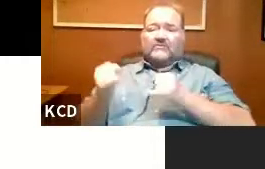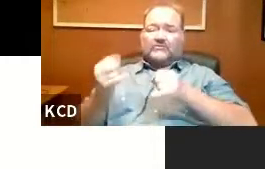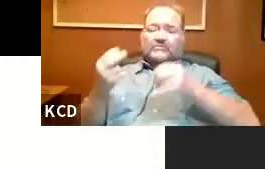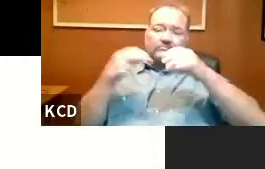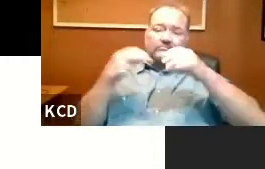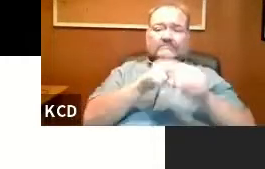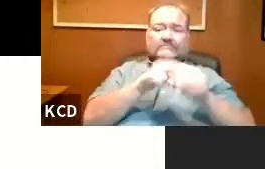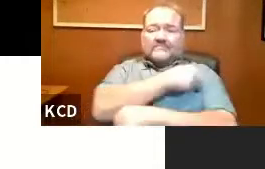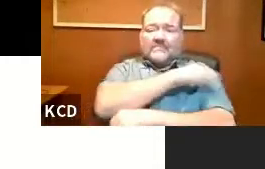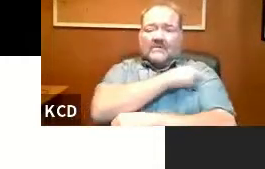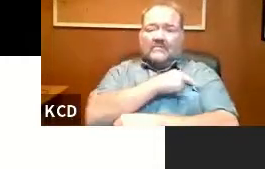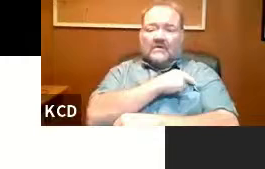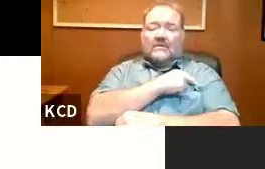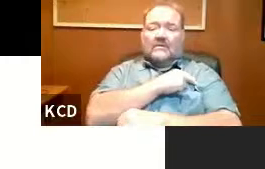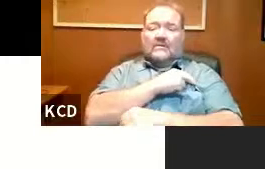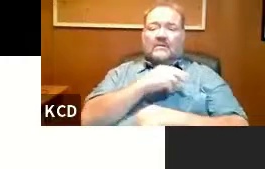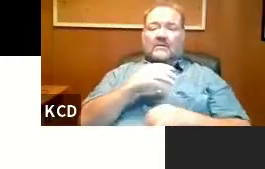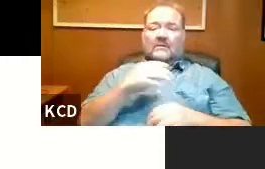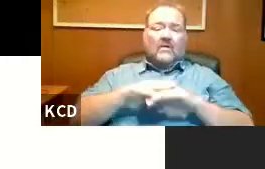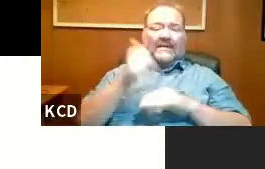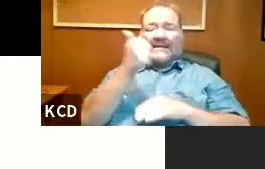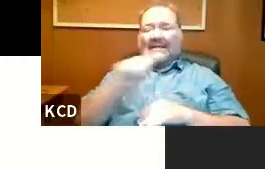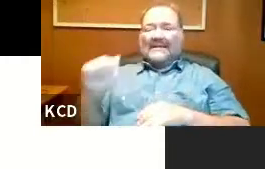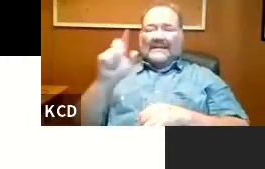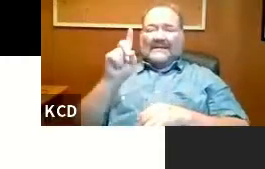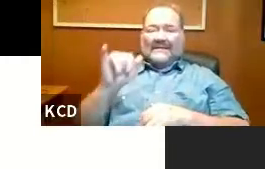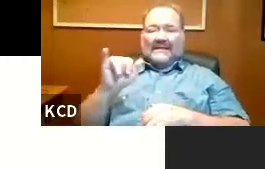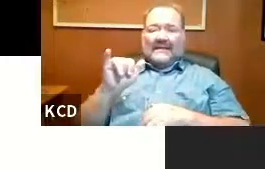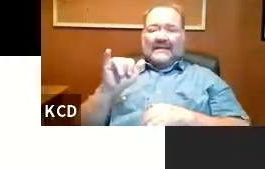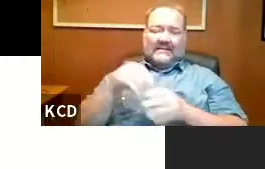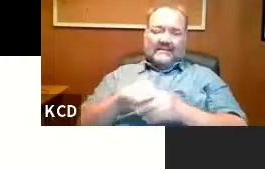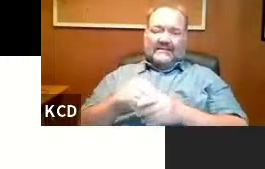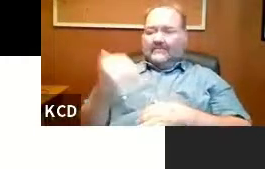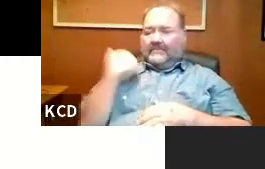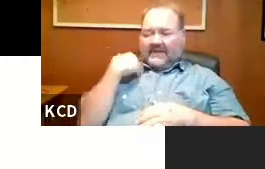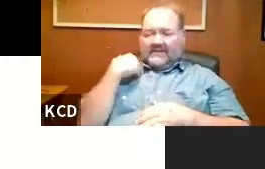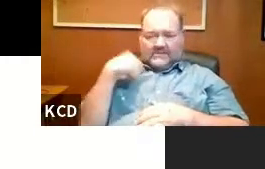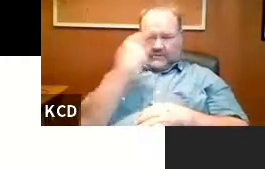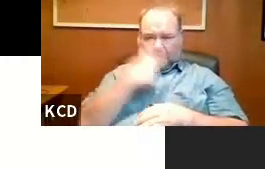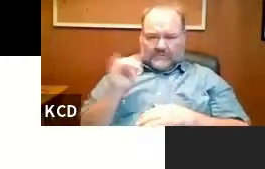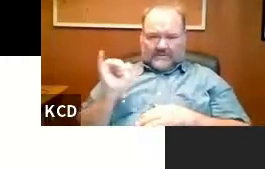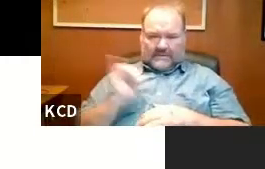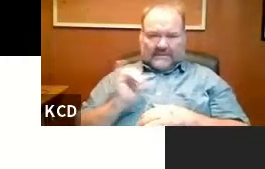hospitalized on any given day over the past, it looks like